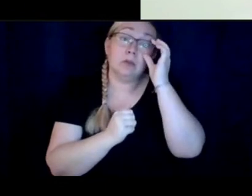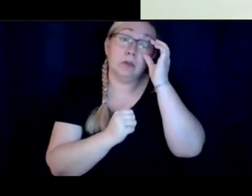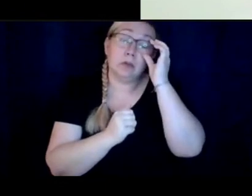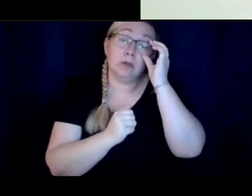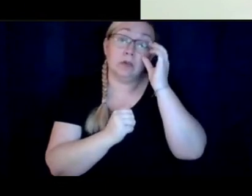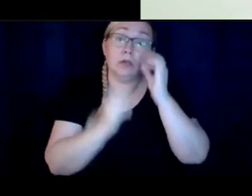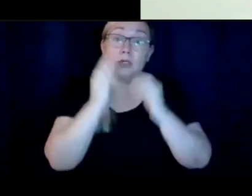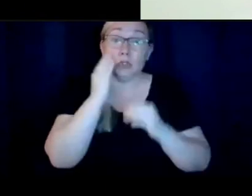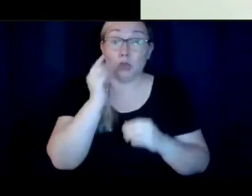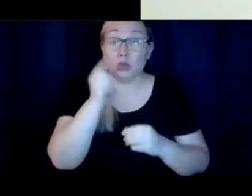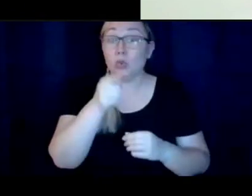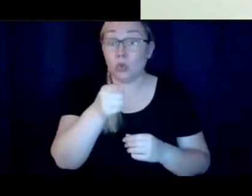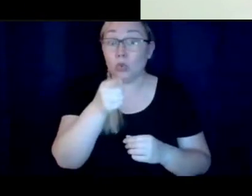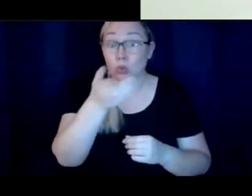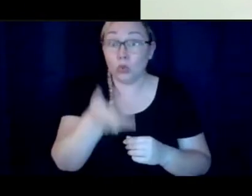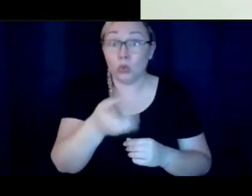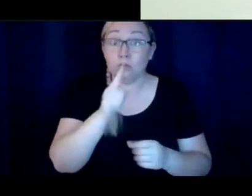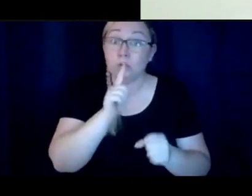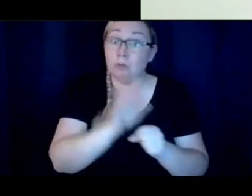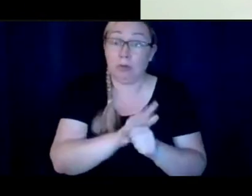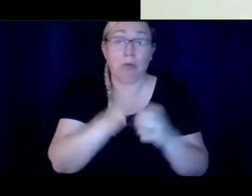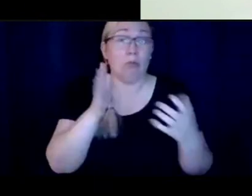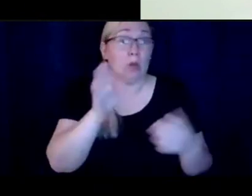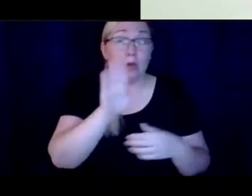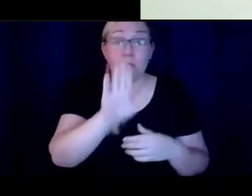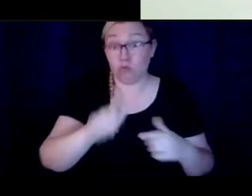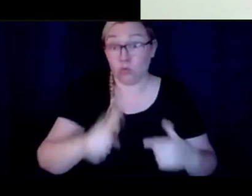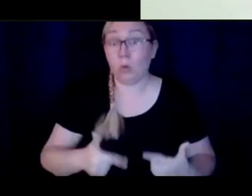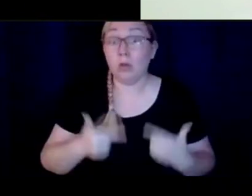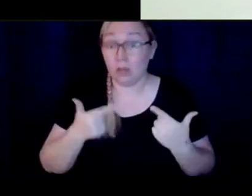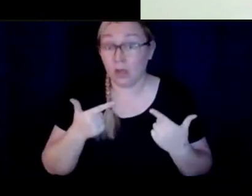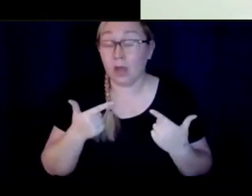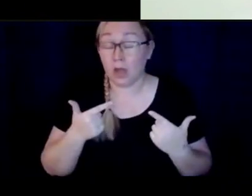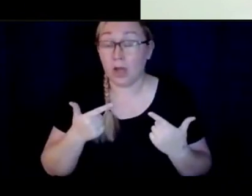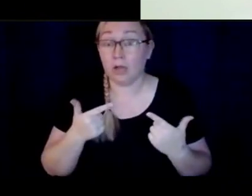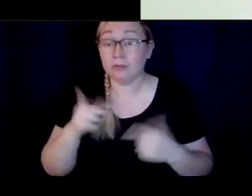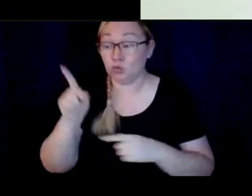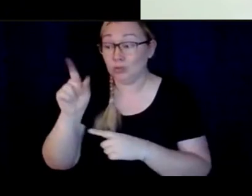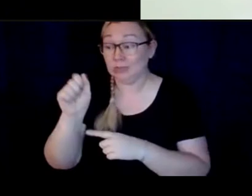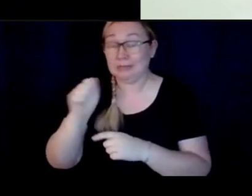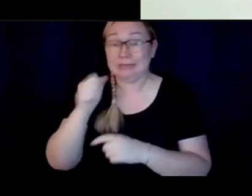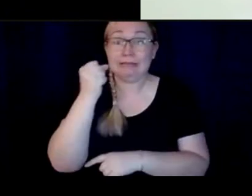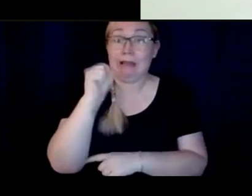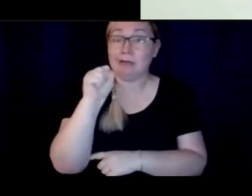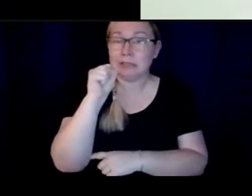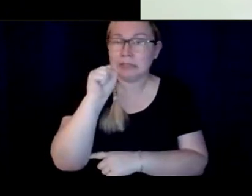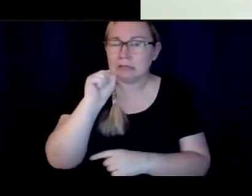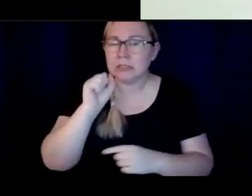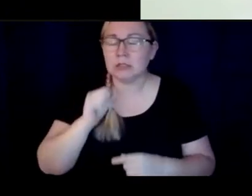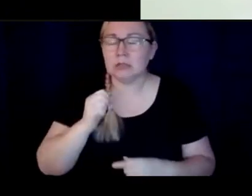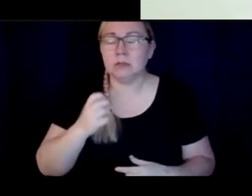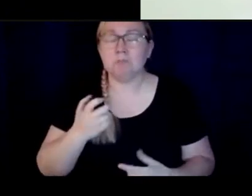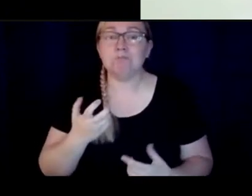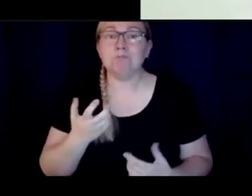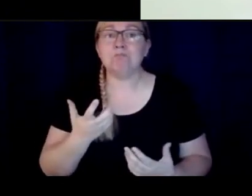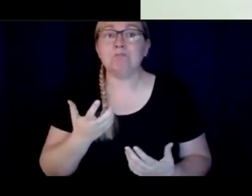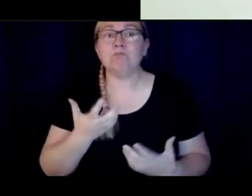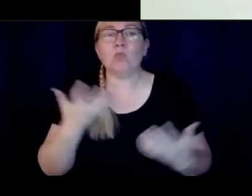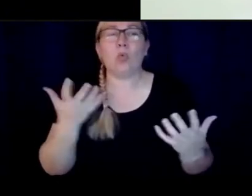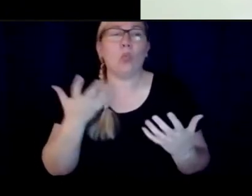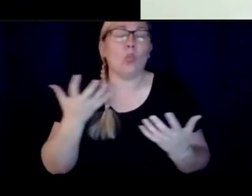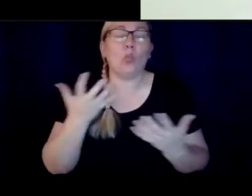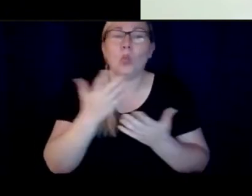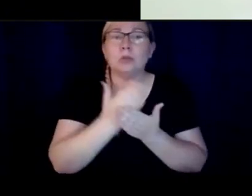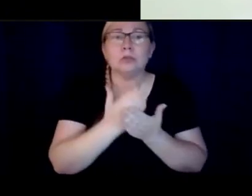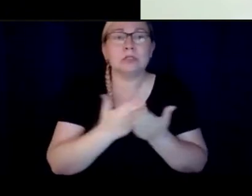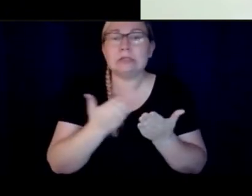You know, you've devoted a lot of your life to disability activism. What are some